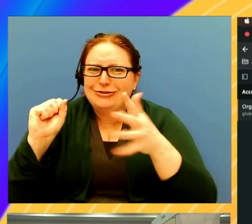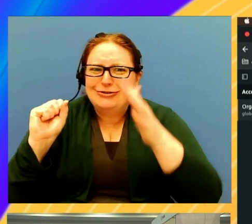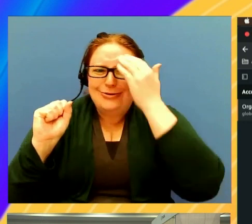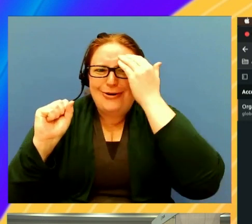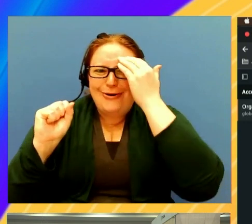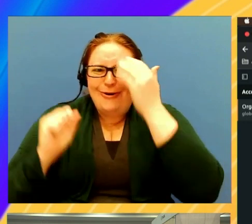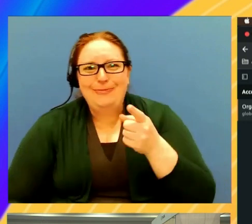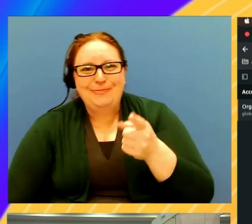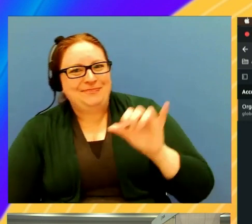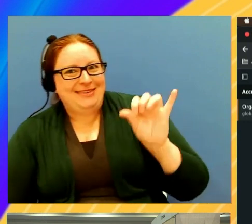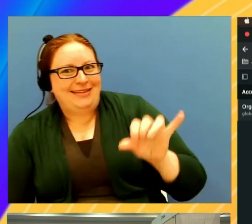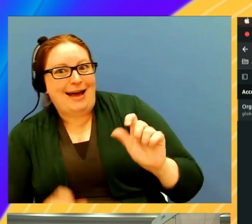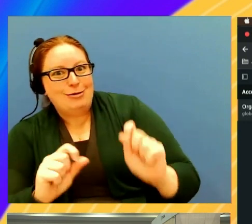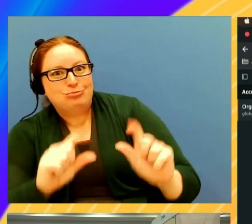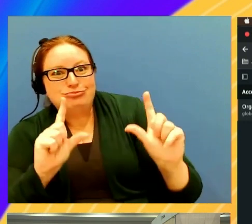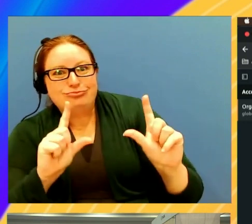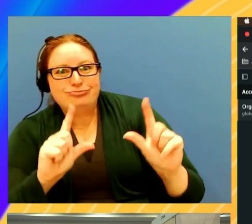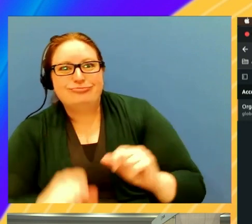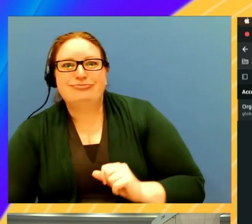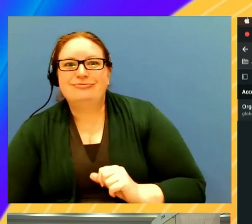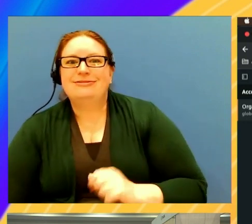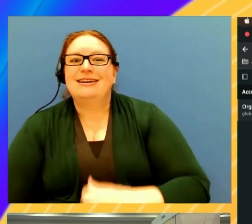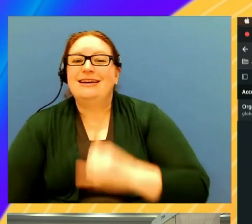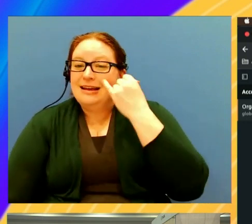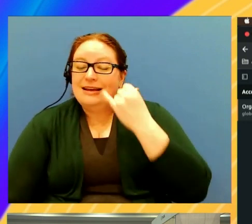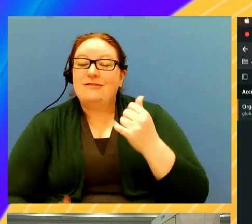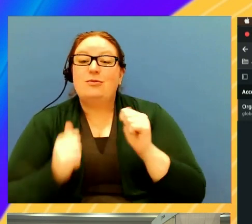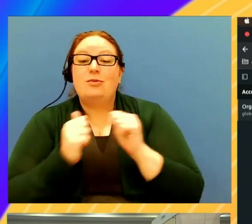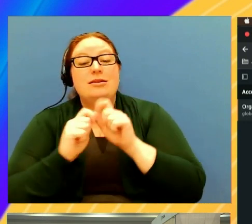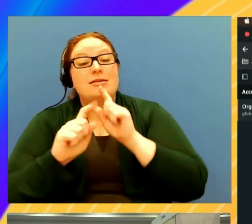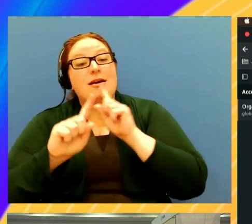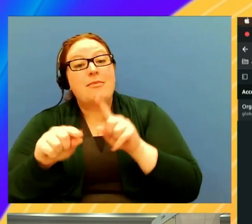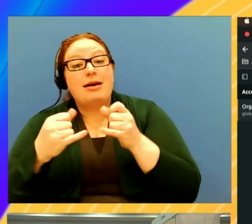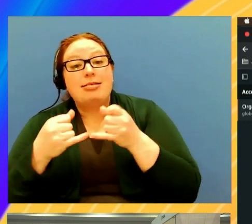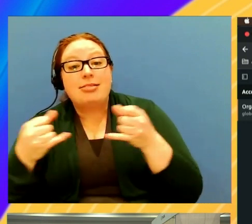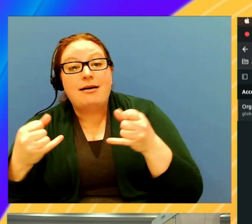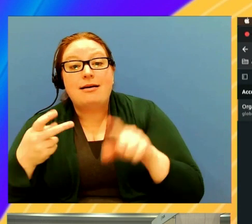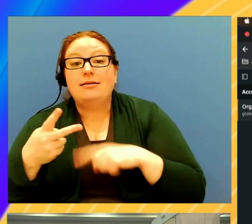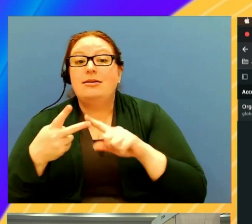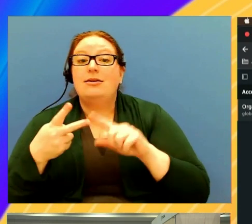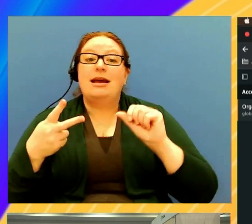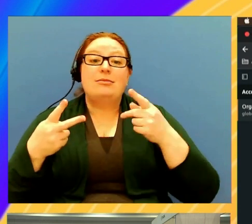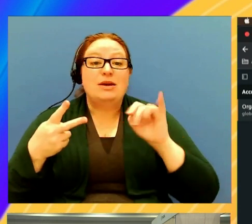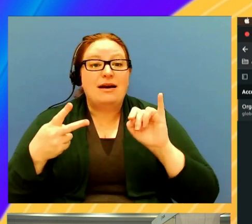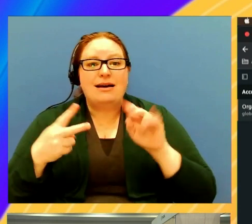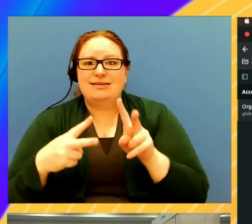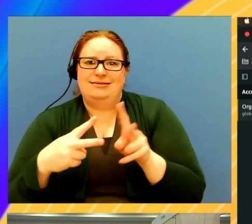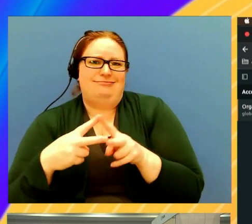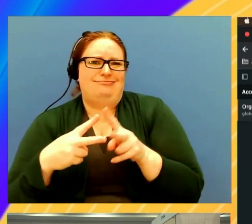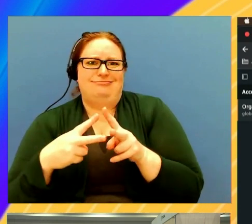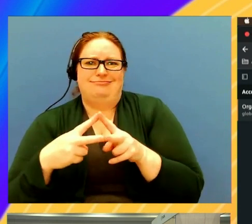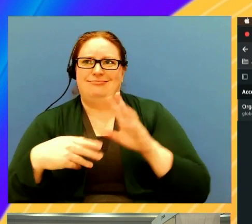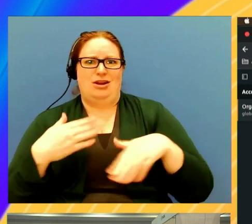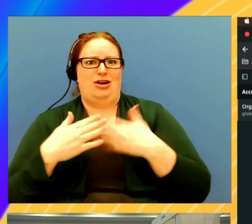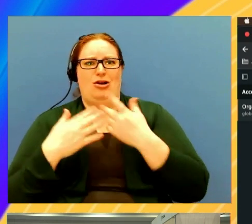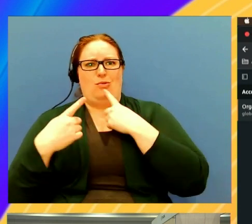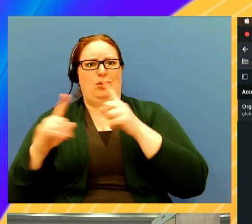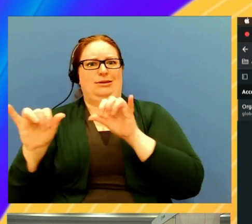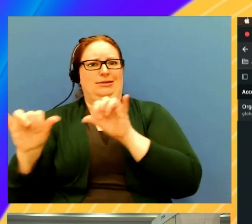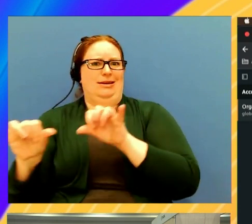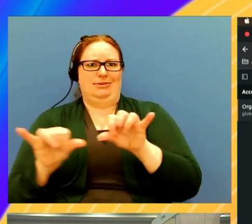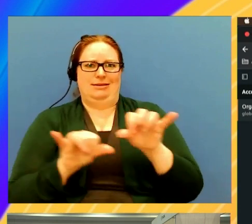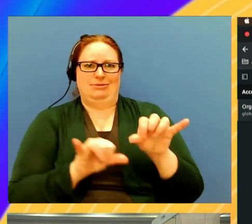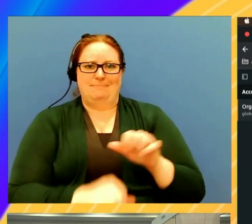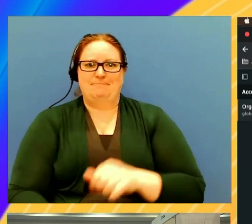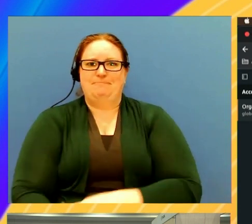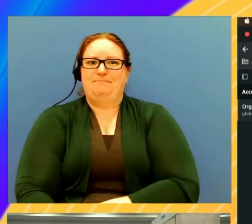And there you go. There you go. So Awesome. whether you're doing this through the command line or you're doing it through the APIs, it all works the same way. That